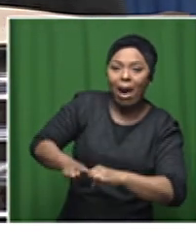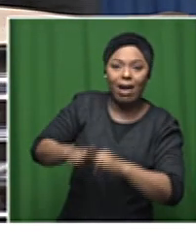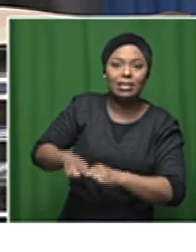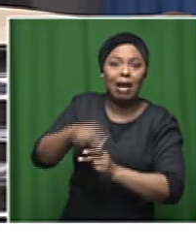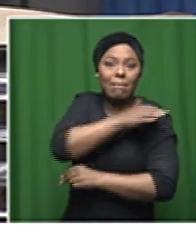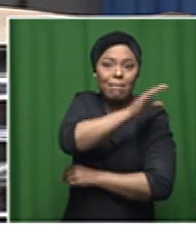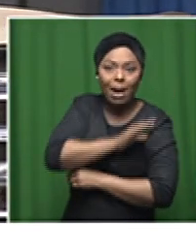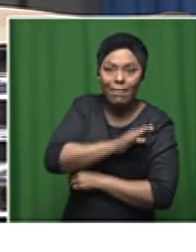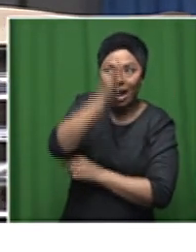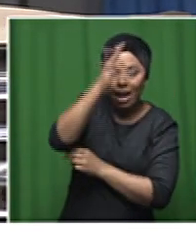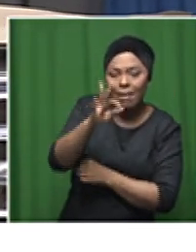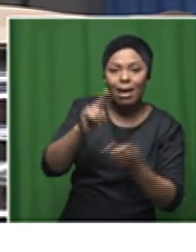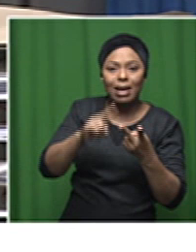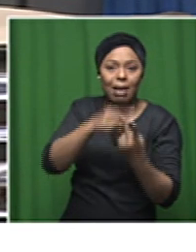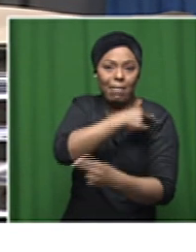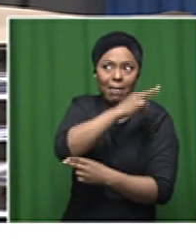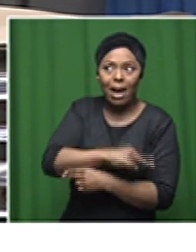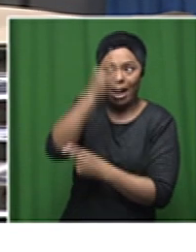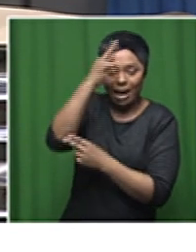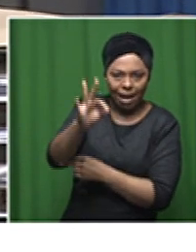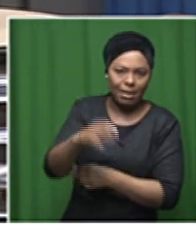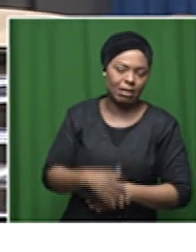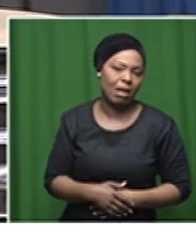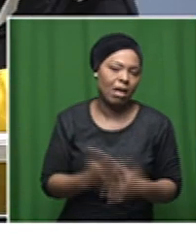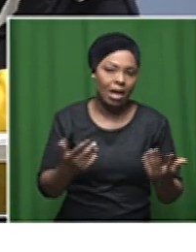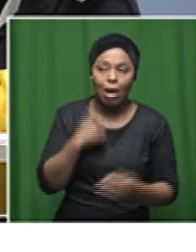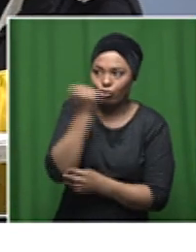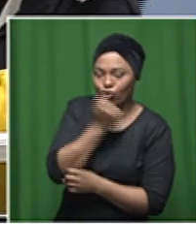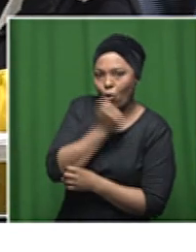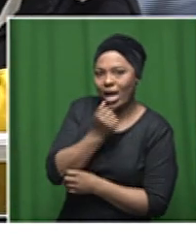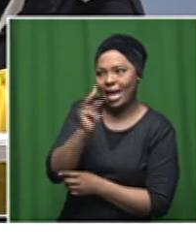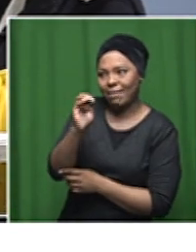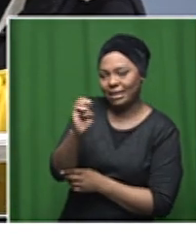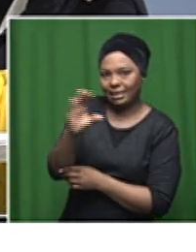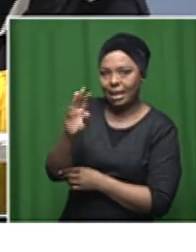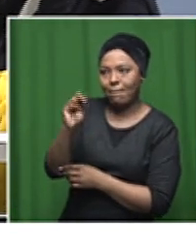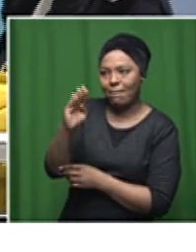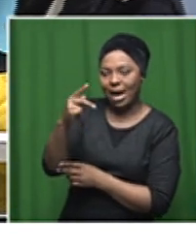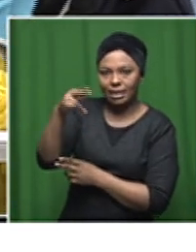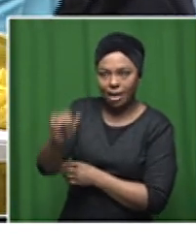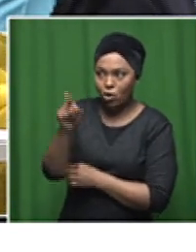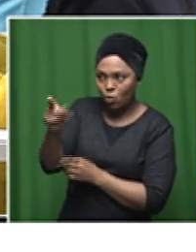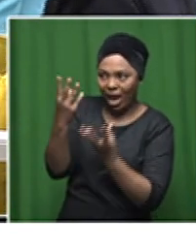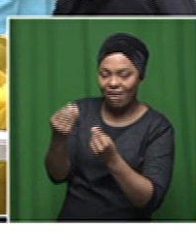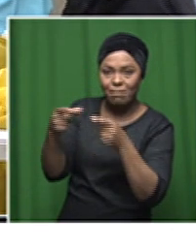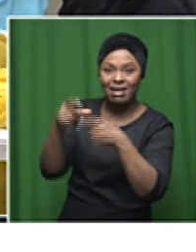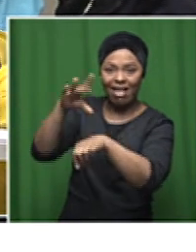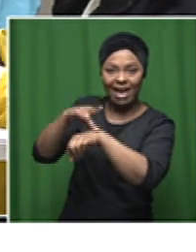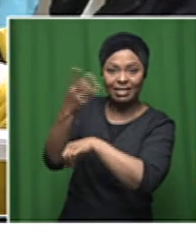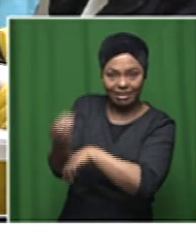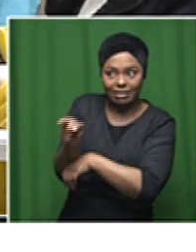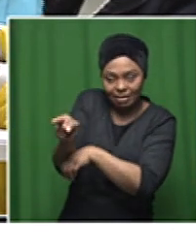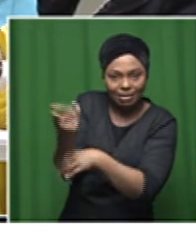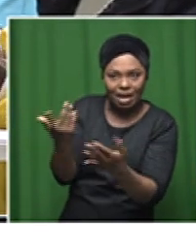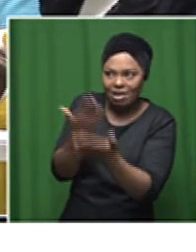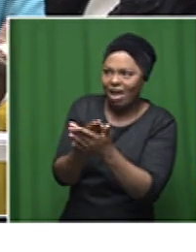I'm sorry, MEC Sambat, I'm going to make an example about you. I think you have a medical aid where you are, and you are able